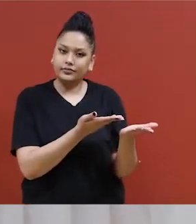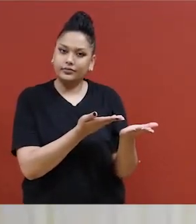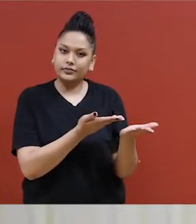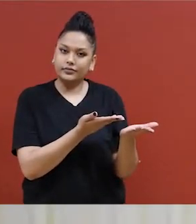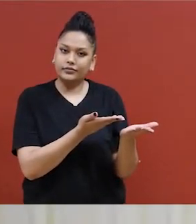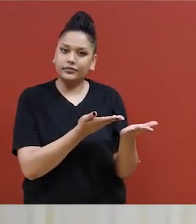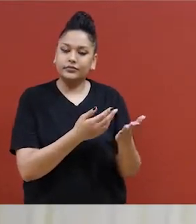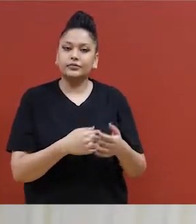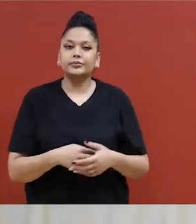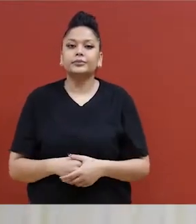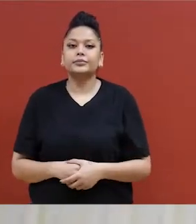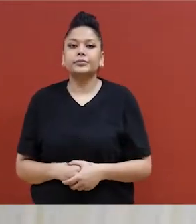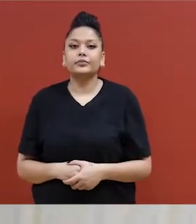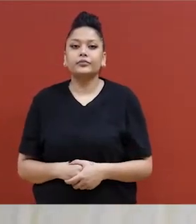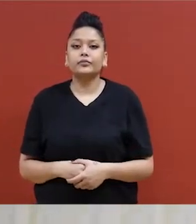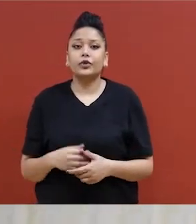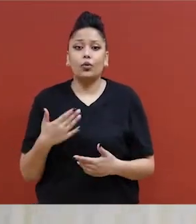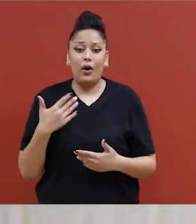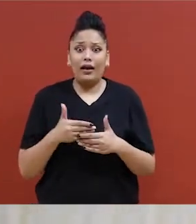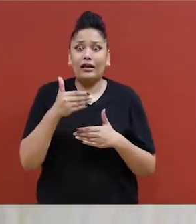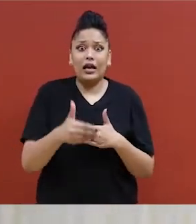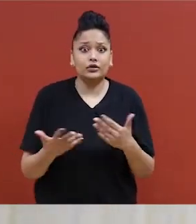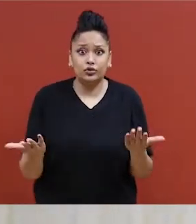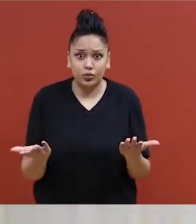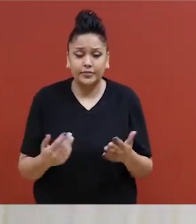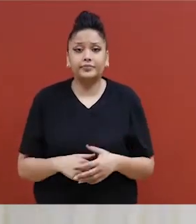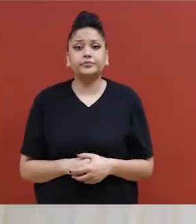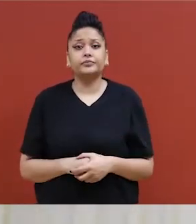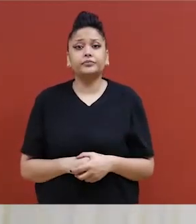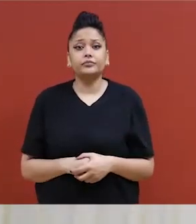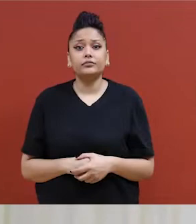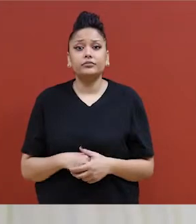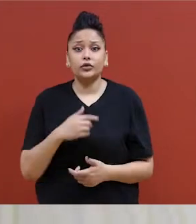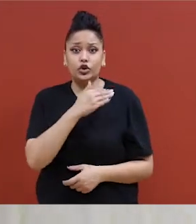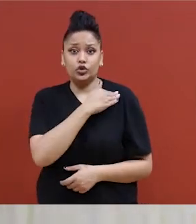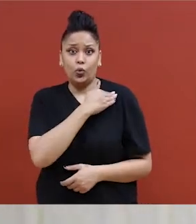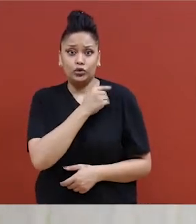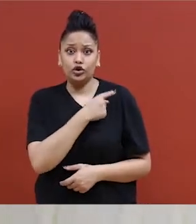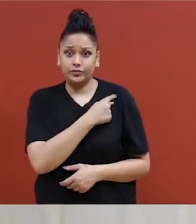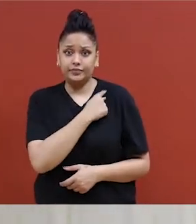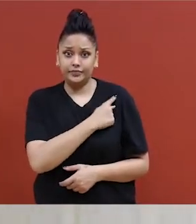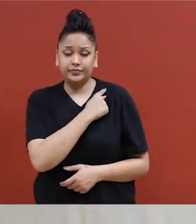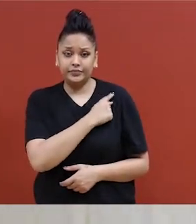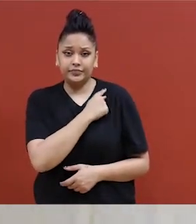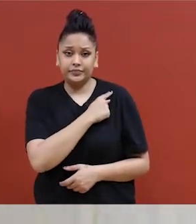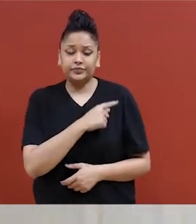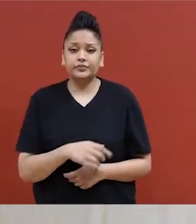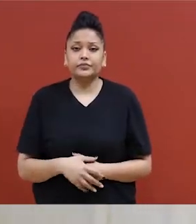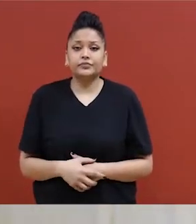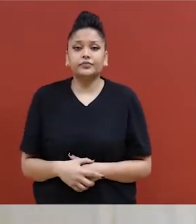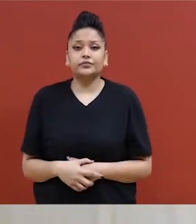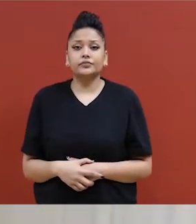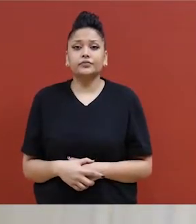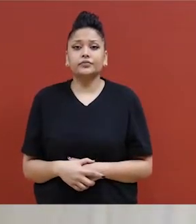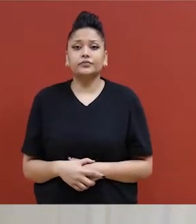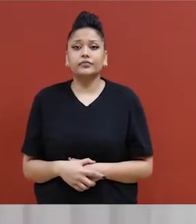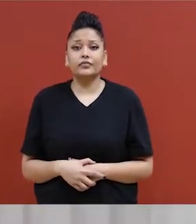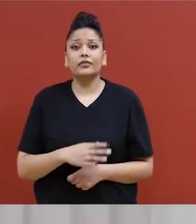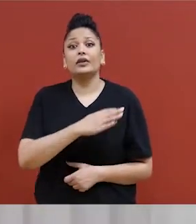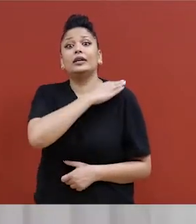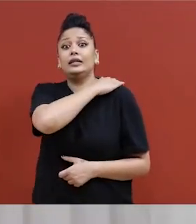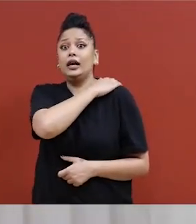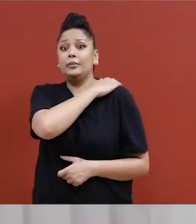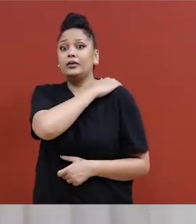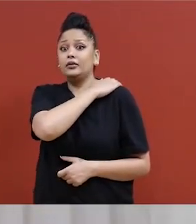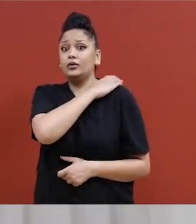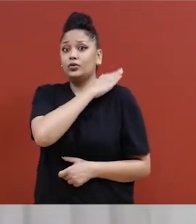Ha! So what you're seeing me do is use my shoulder against the attacker's thumb. Let's